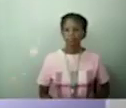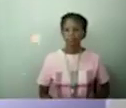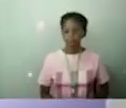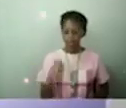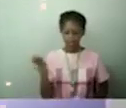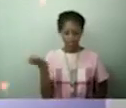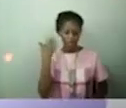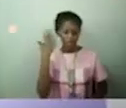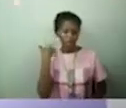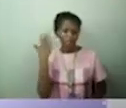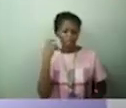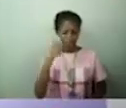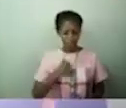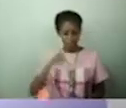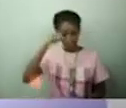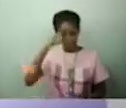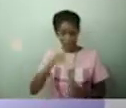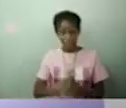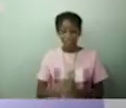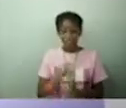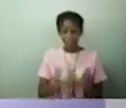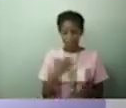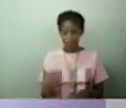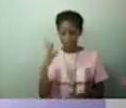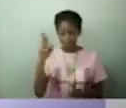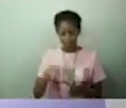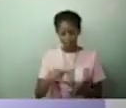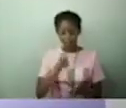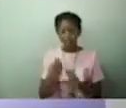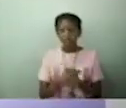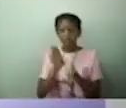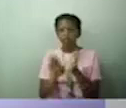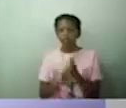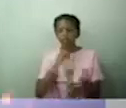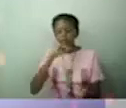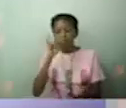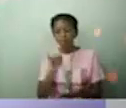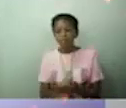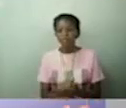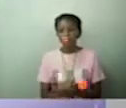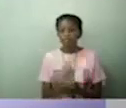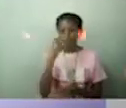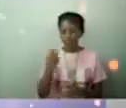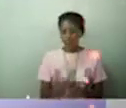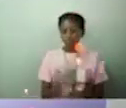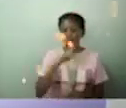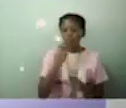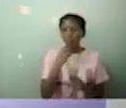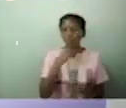The last I want you to remember about the things I read about her in the Bible is that she is the home of demons.